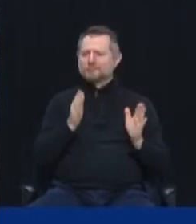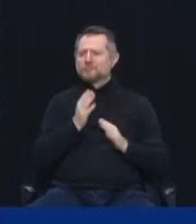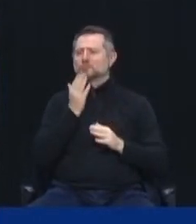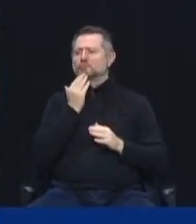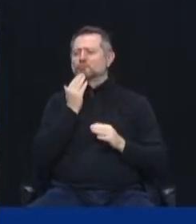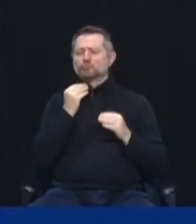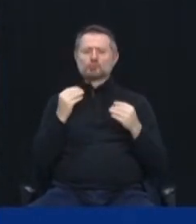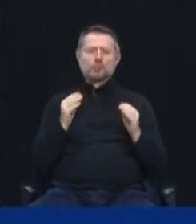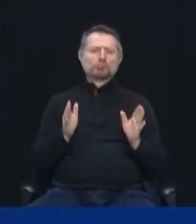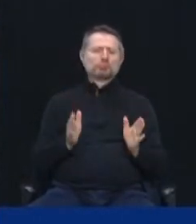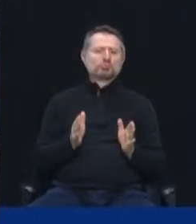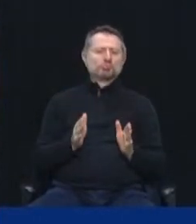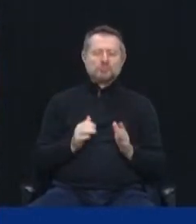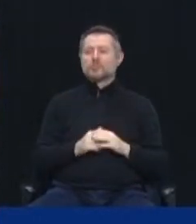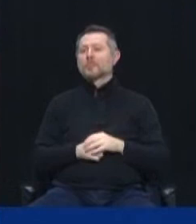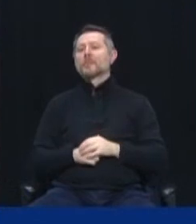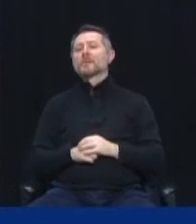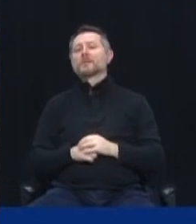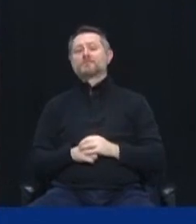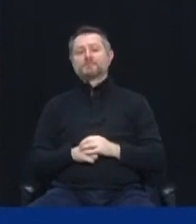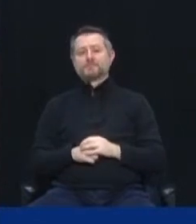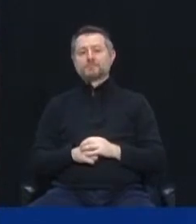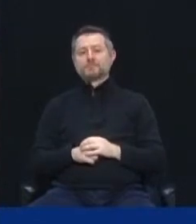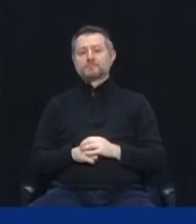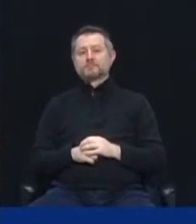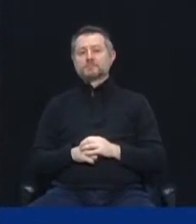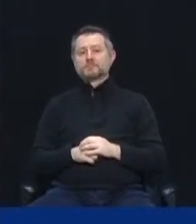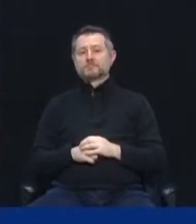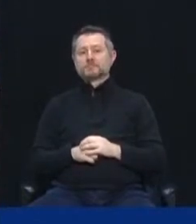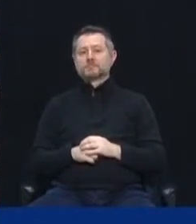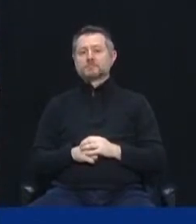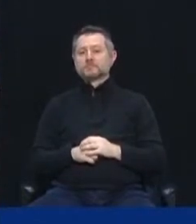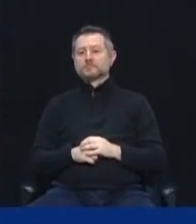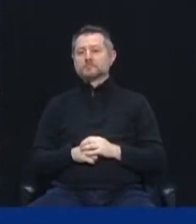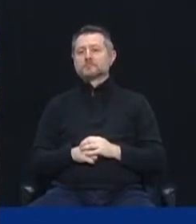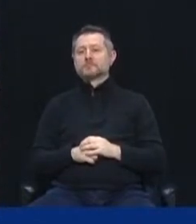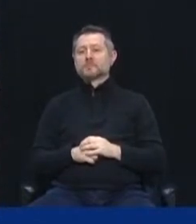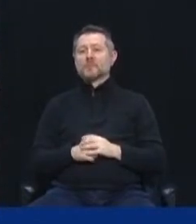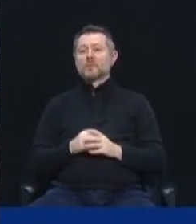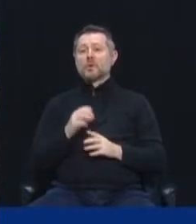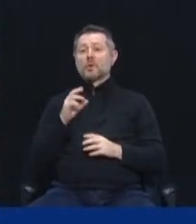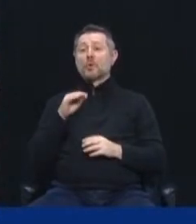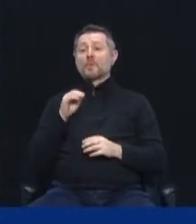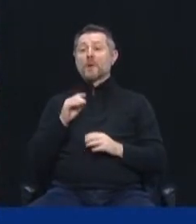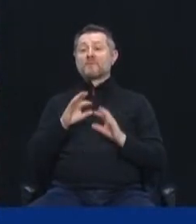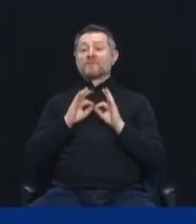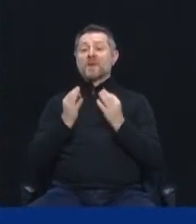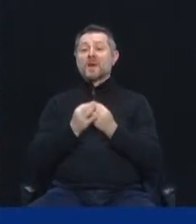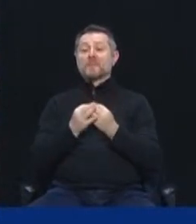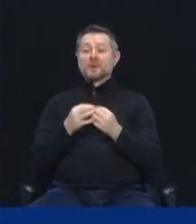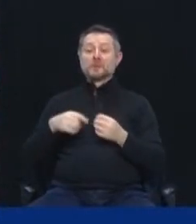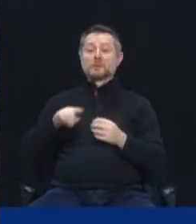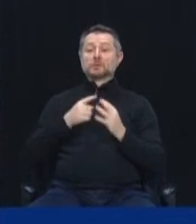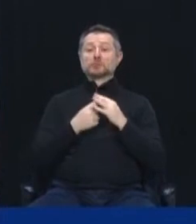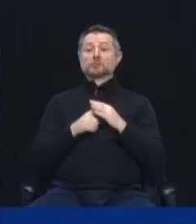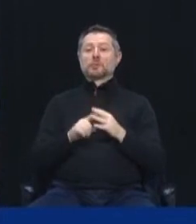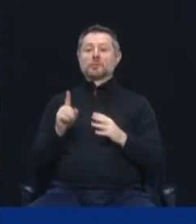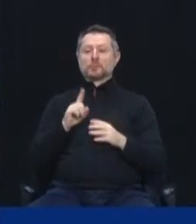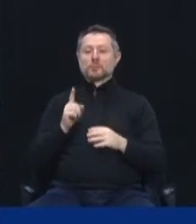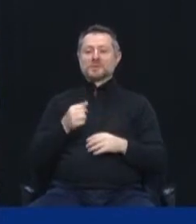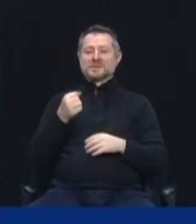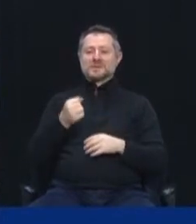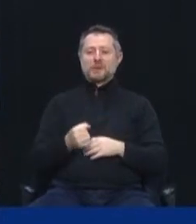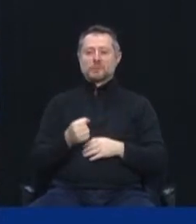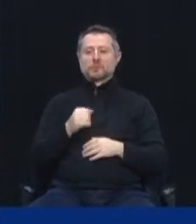store. The Cuomo family trajectory starts in South Jamaica,